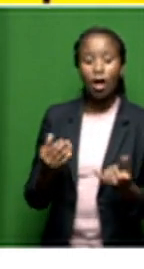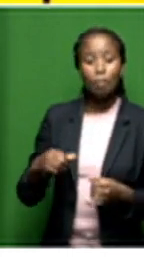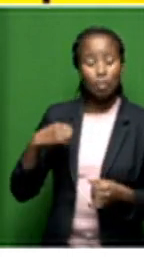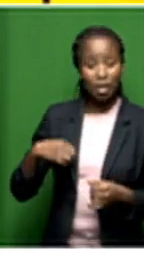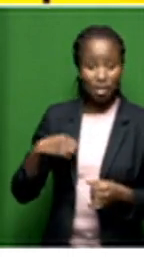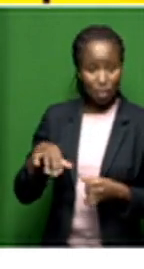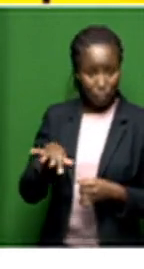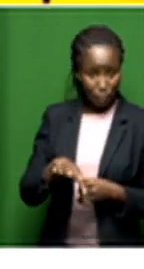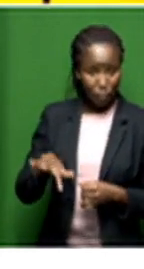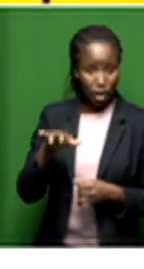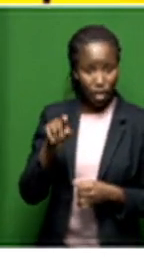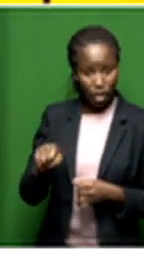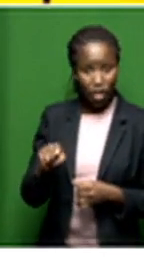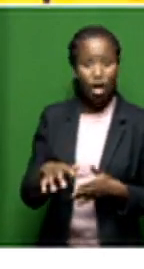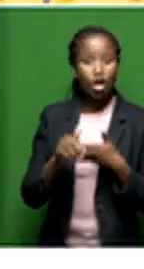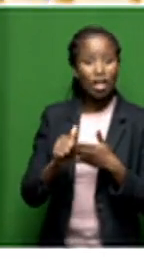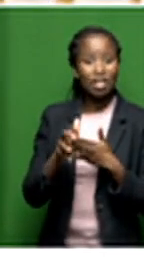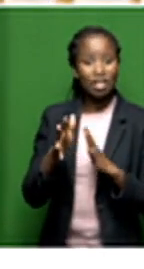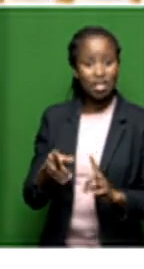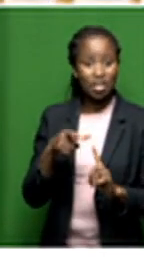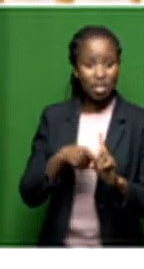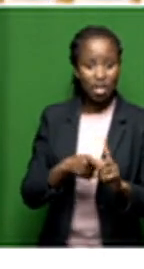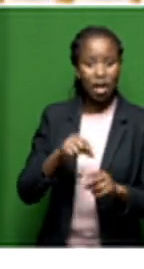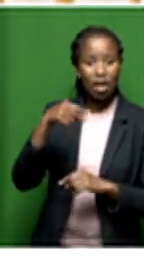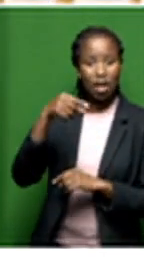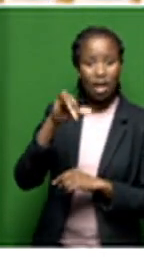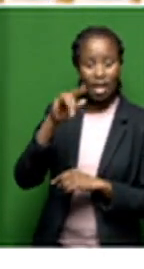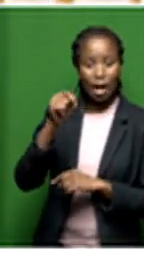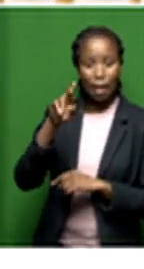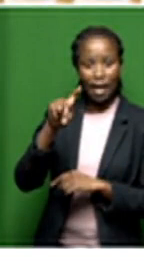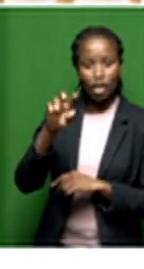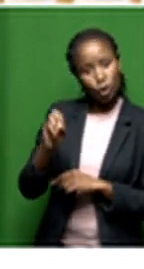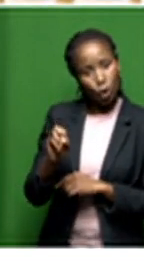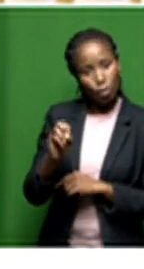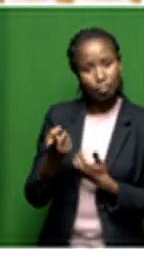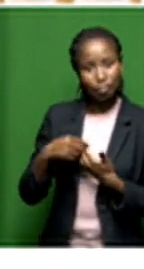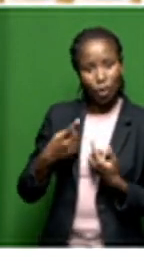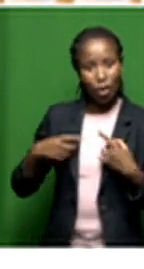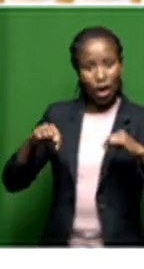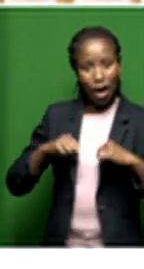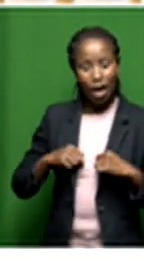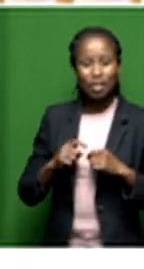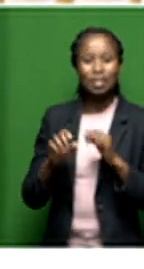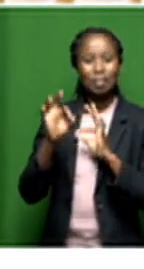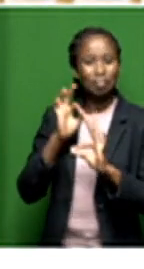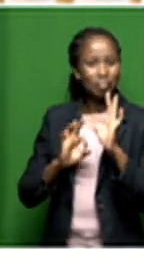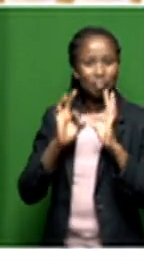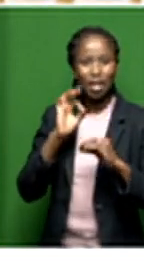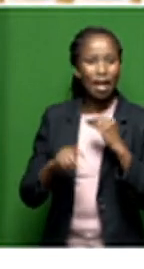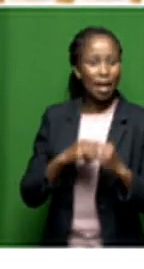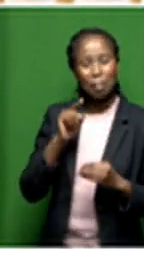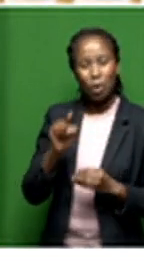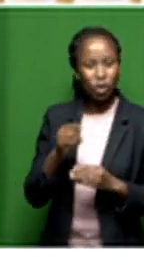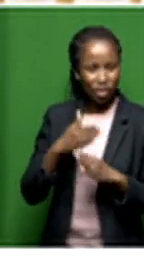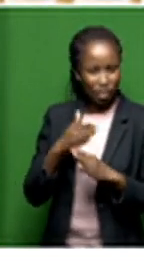administrator, Gilberto Martins, joins us now to talk to us about his mammoth task and whether he is managing to